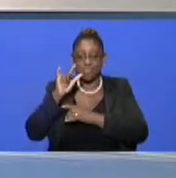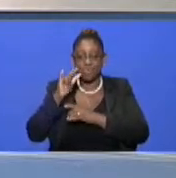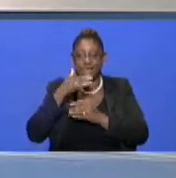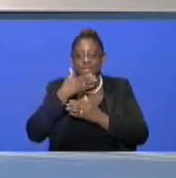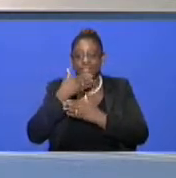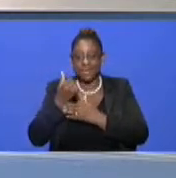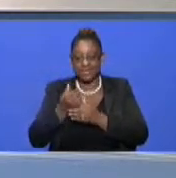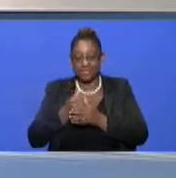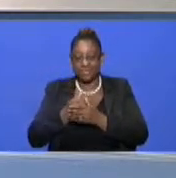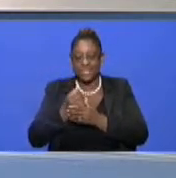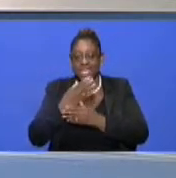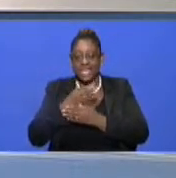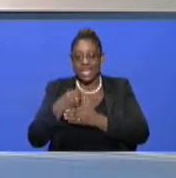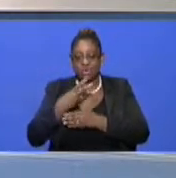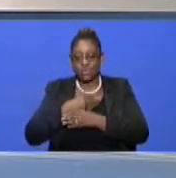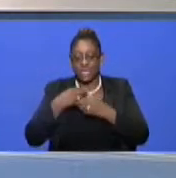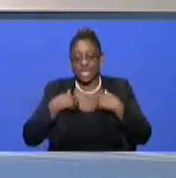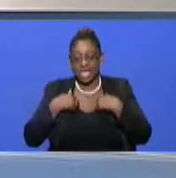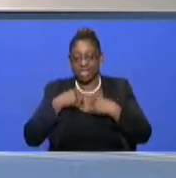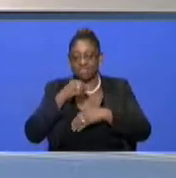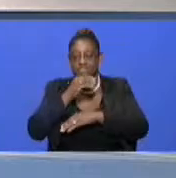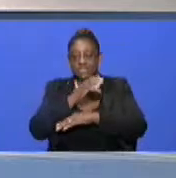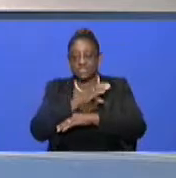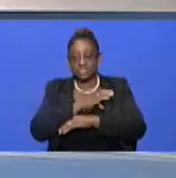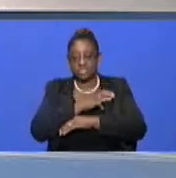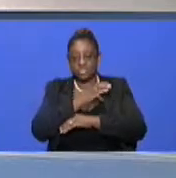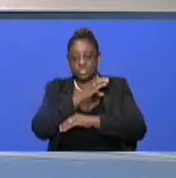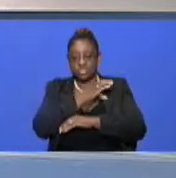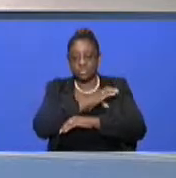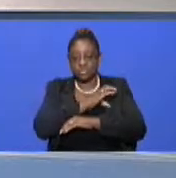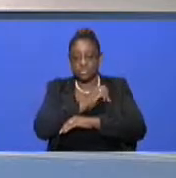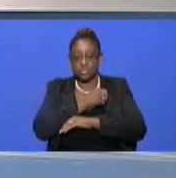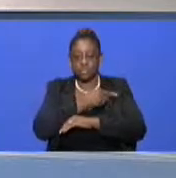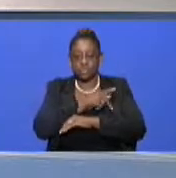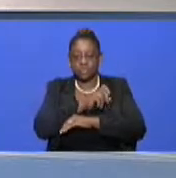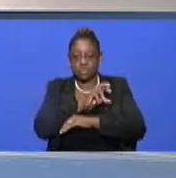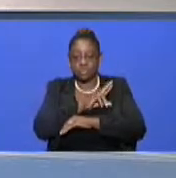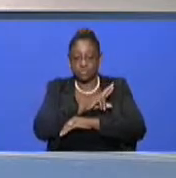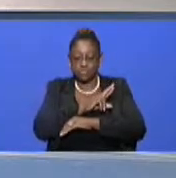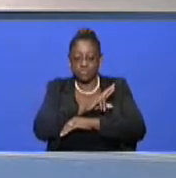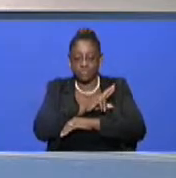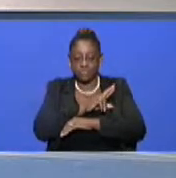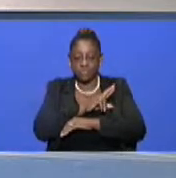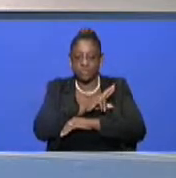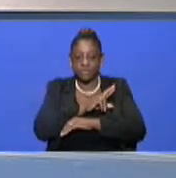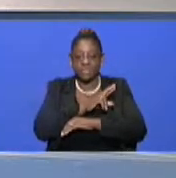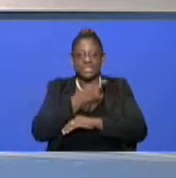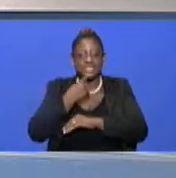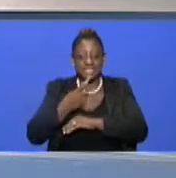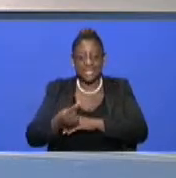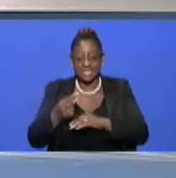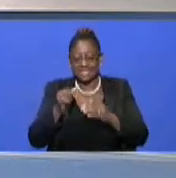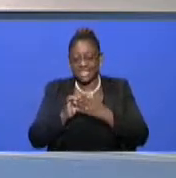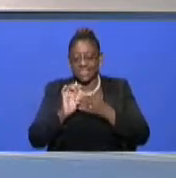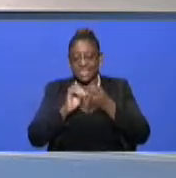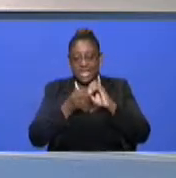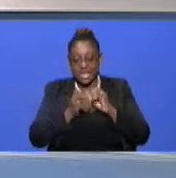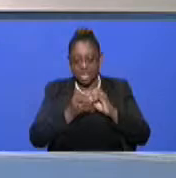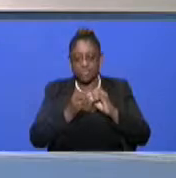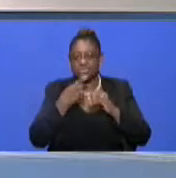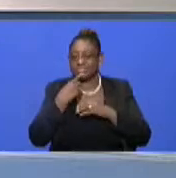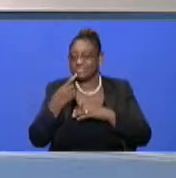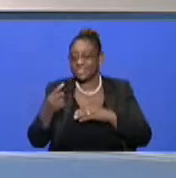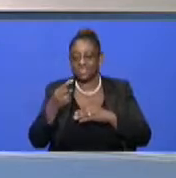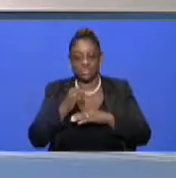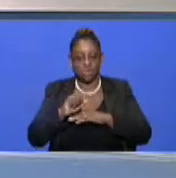for Deputy Prime Minister and Minister of Tourism, Investments and Aviation, the Honorable Chester Cooper, he says the numbers say it